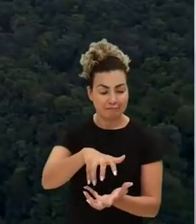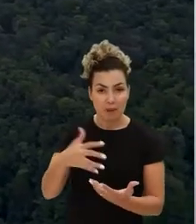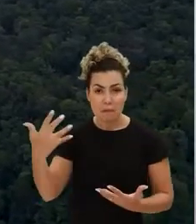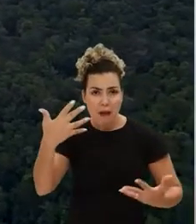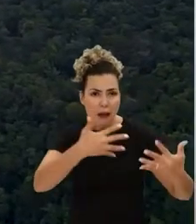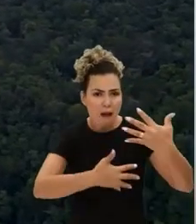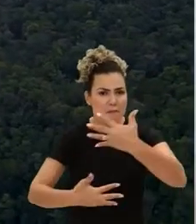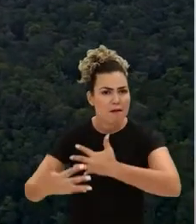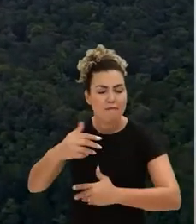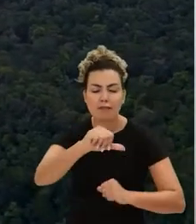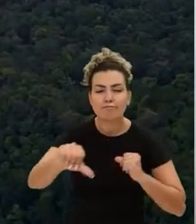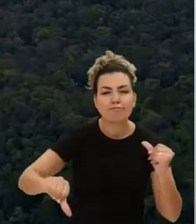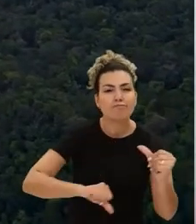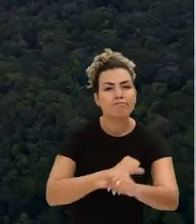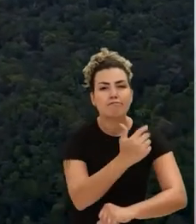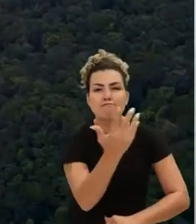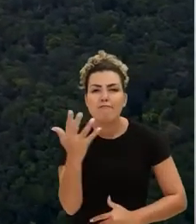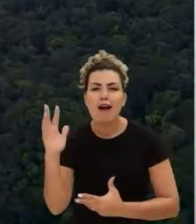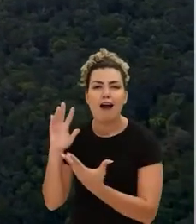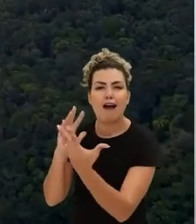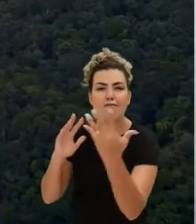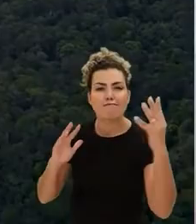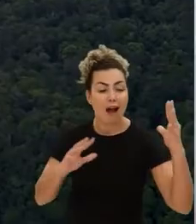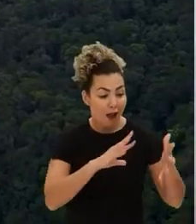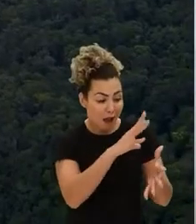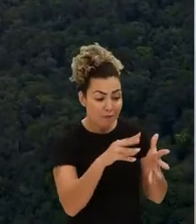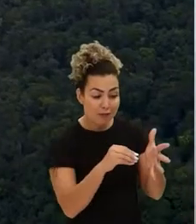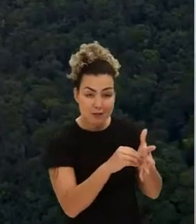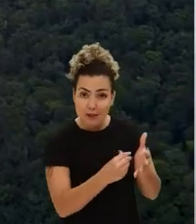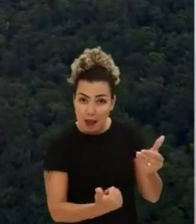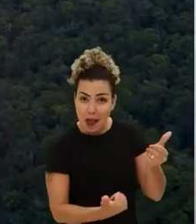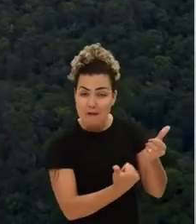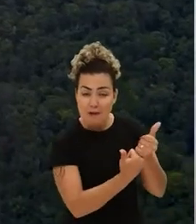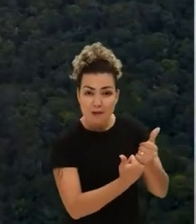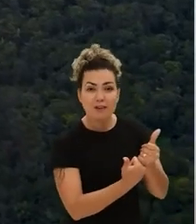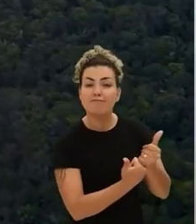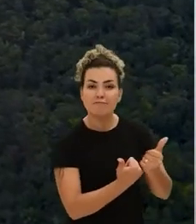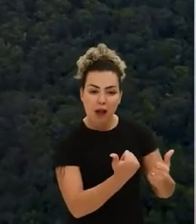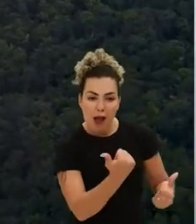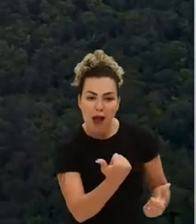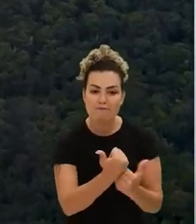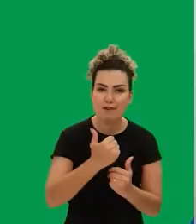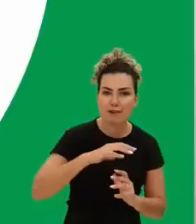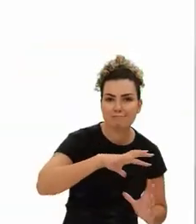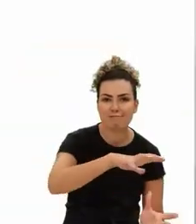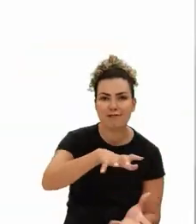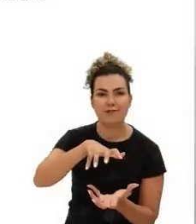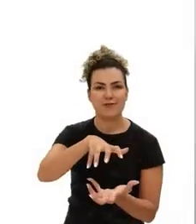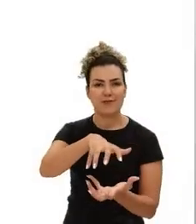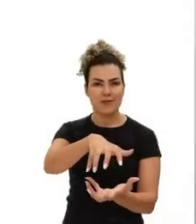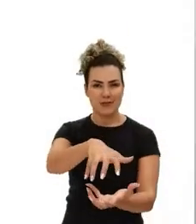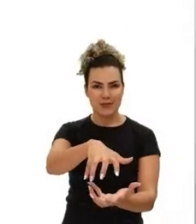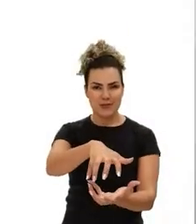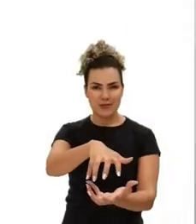Restauração, a solução que vem da Amazônia, pela Amazônia e para o mundo.